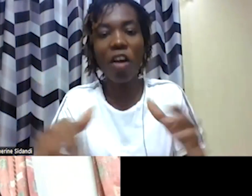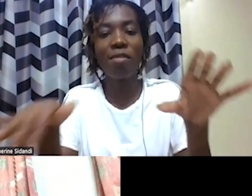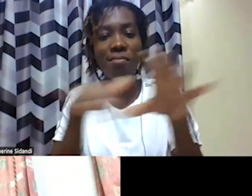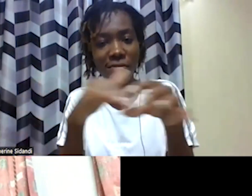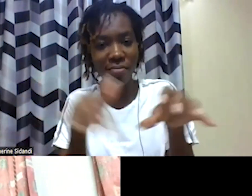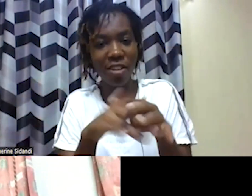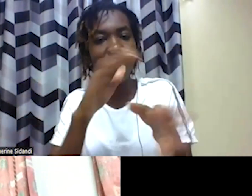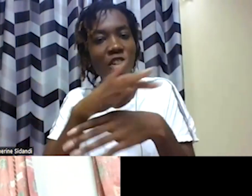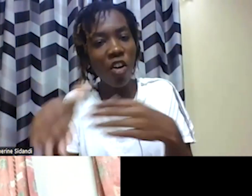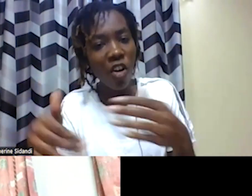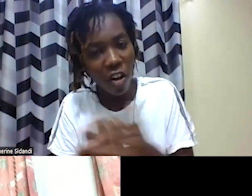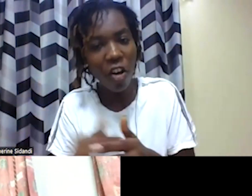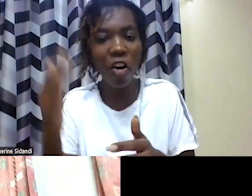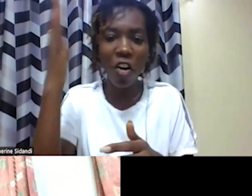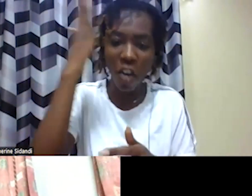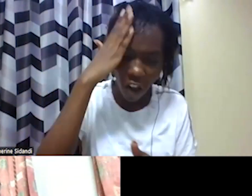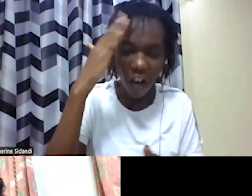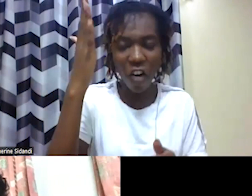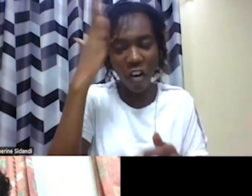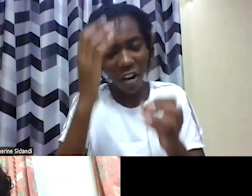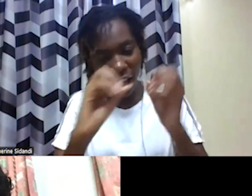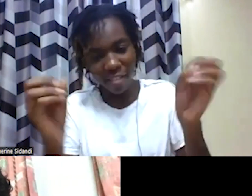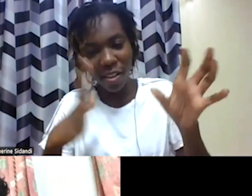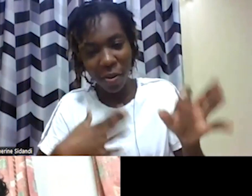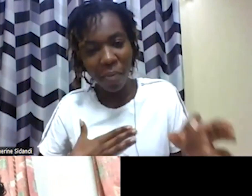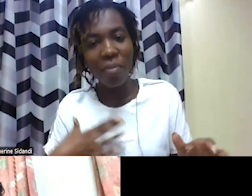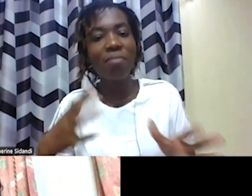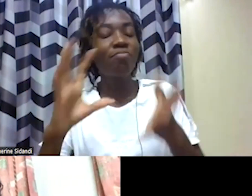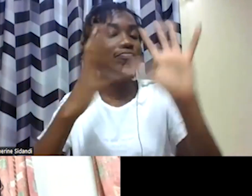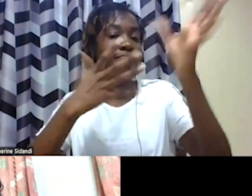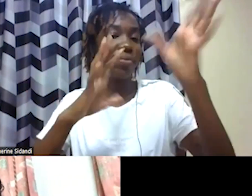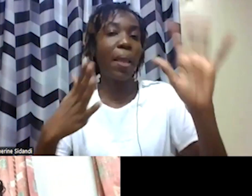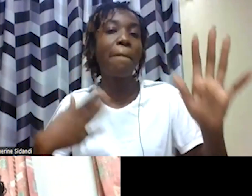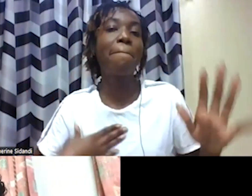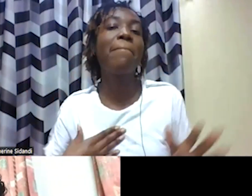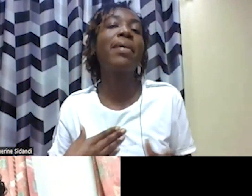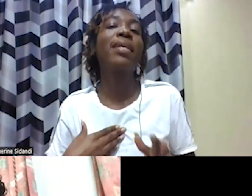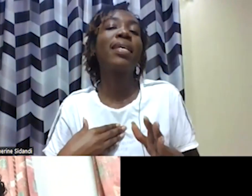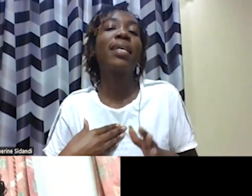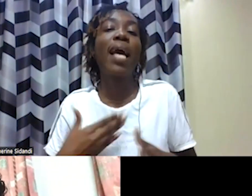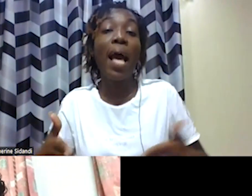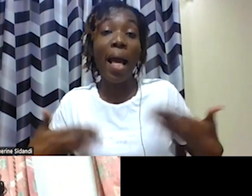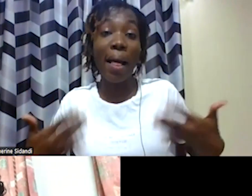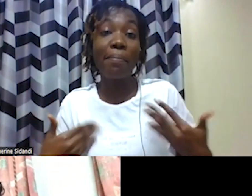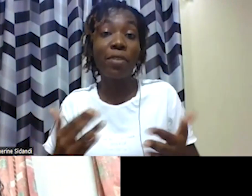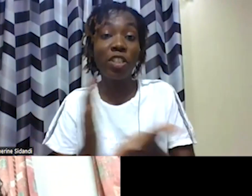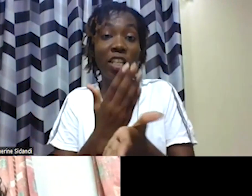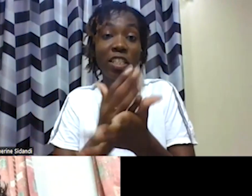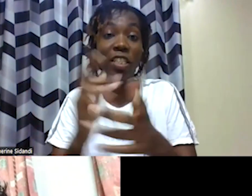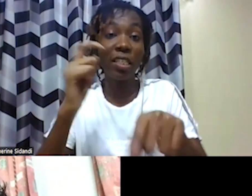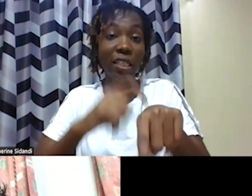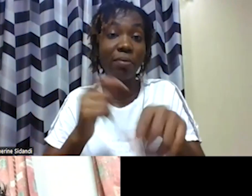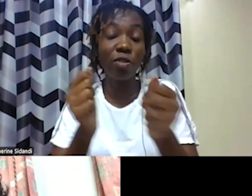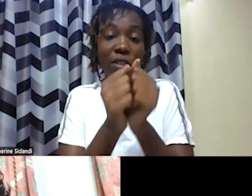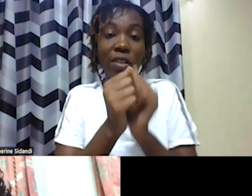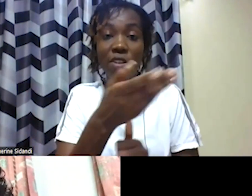the knowing me, I appreciate. I'm so grateful to share my time with you this